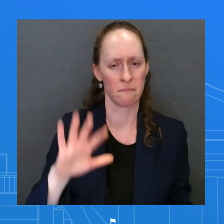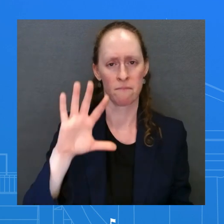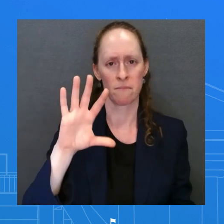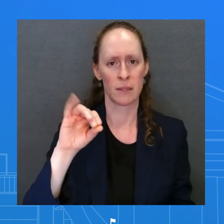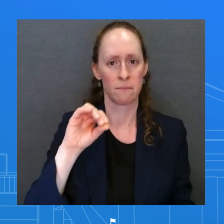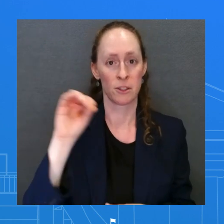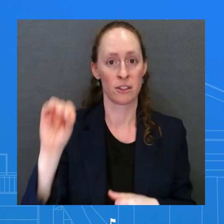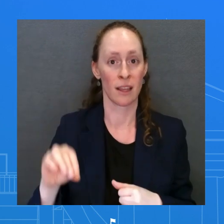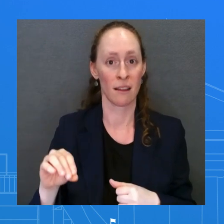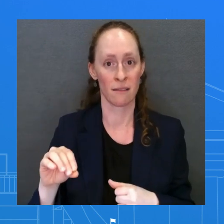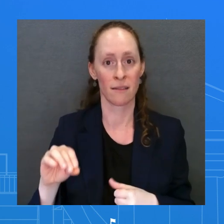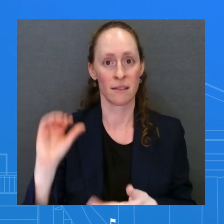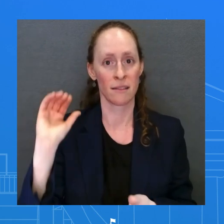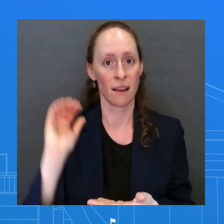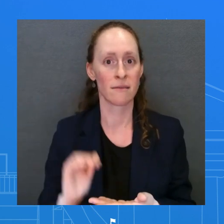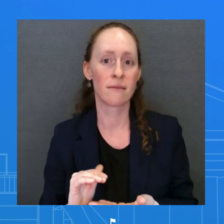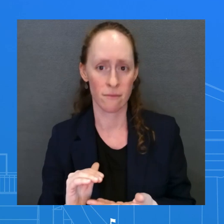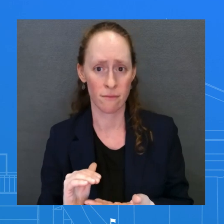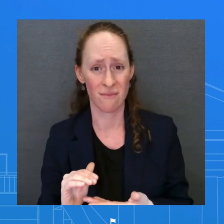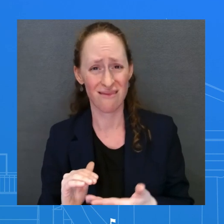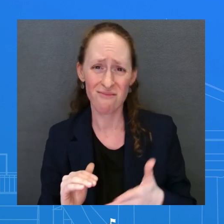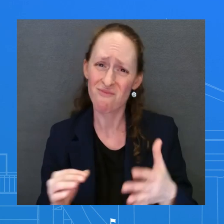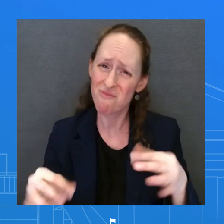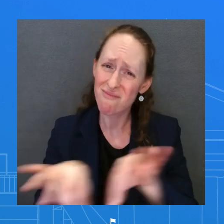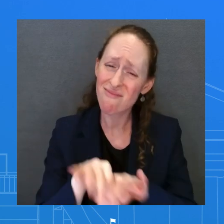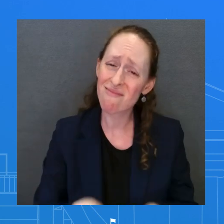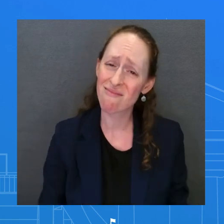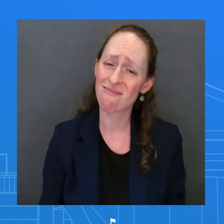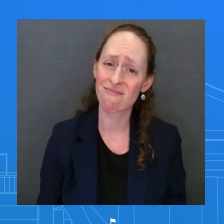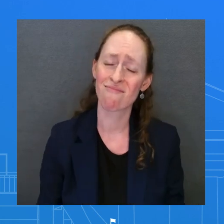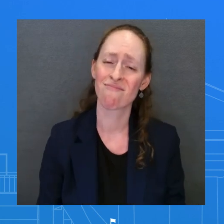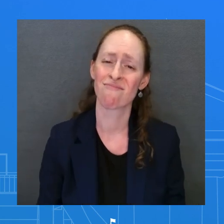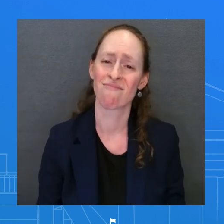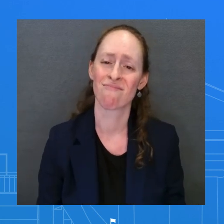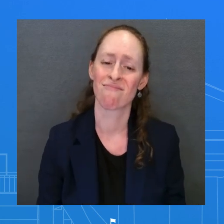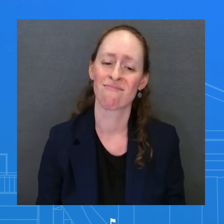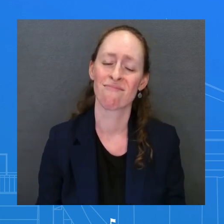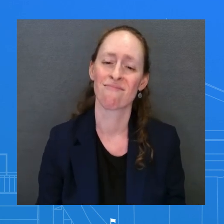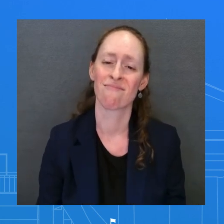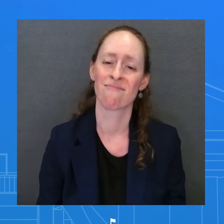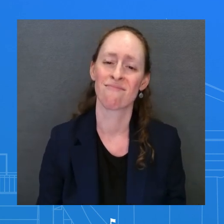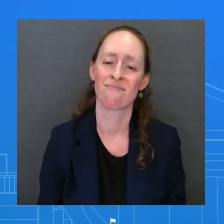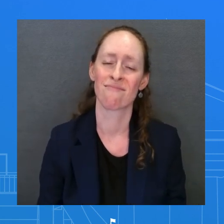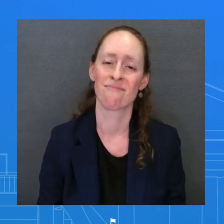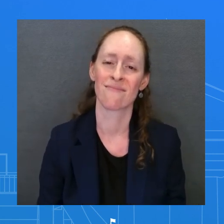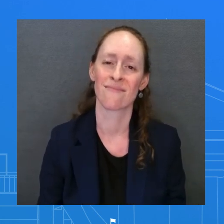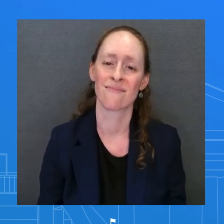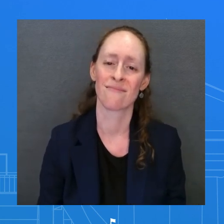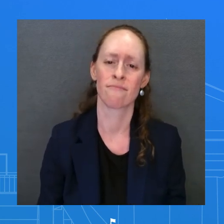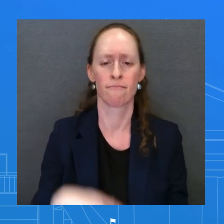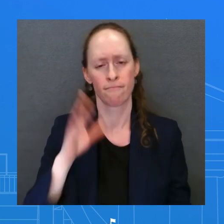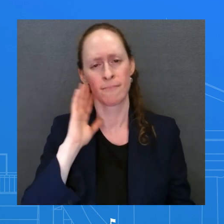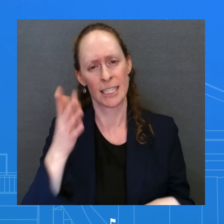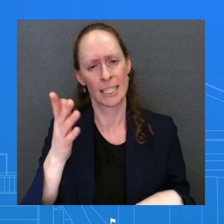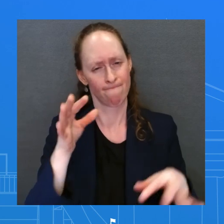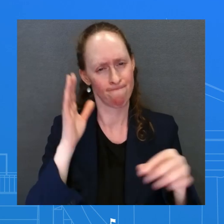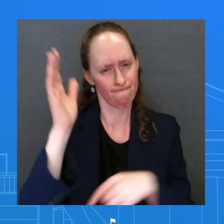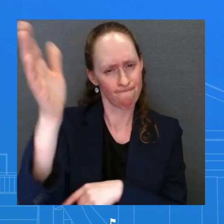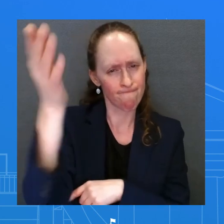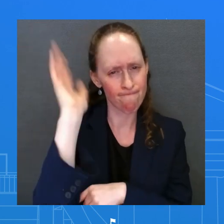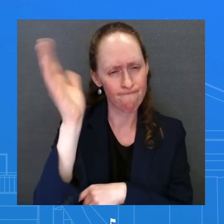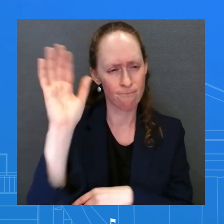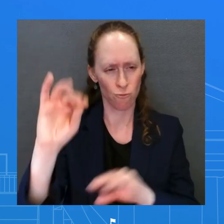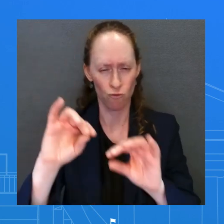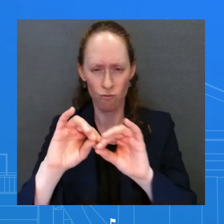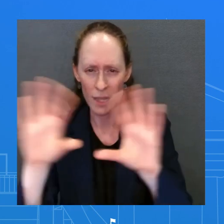matters. And we think that matters. So he's going to talk directly to the American people to make that very, very clear, and what we've been trying to do and what we will